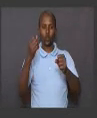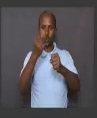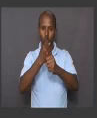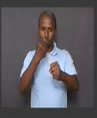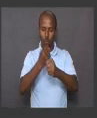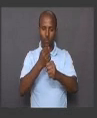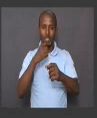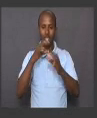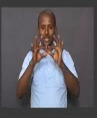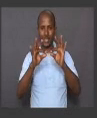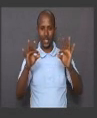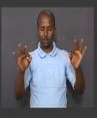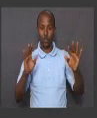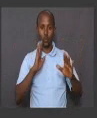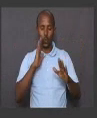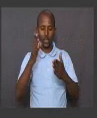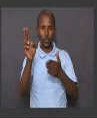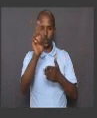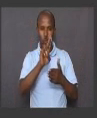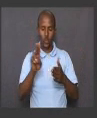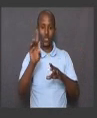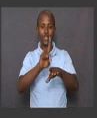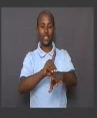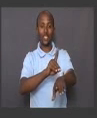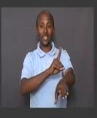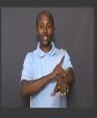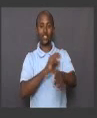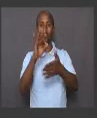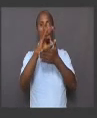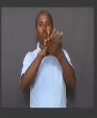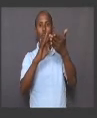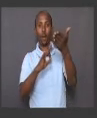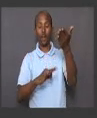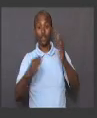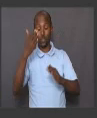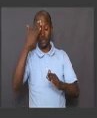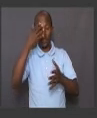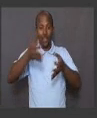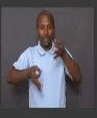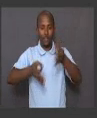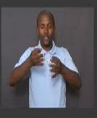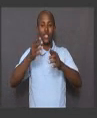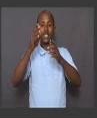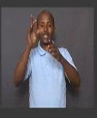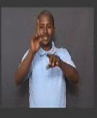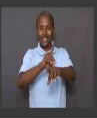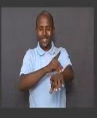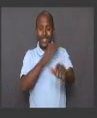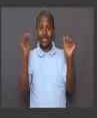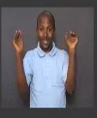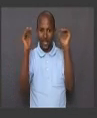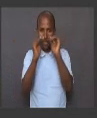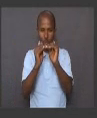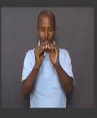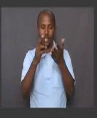this statement, we will use the distance formula to determine if the distance equals